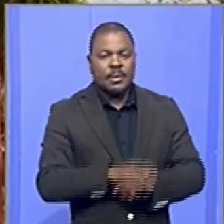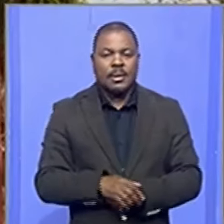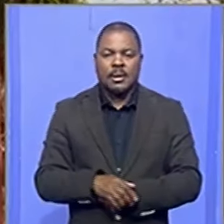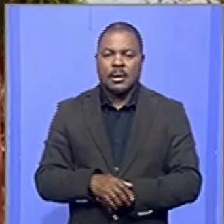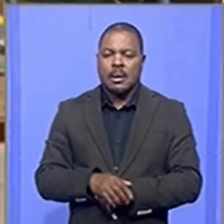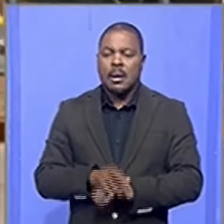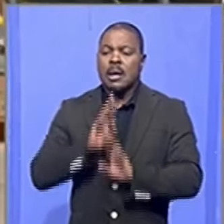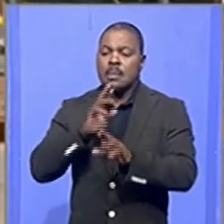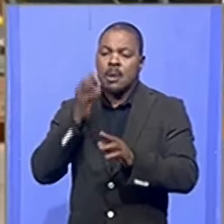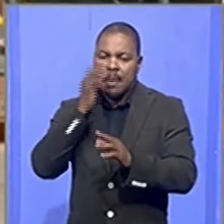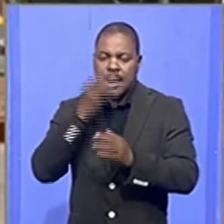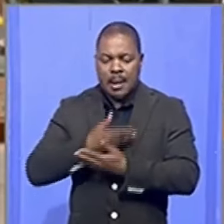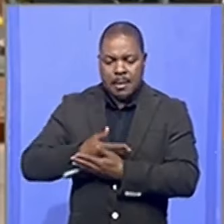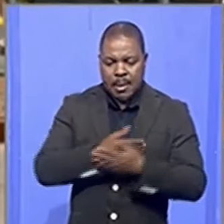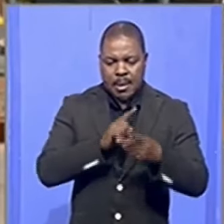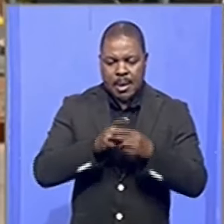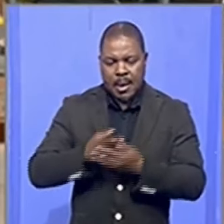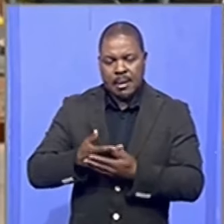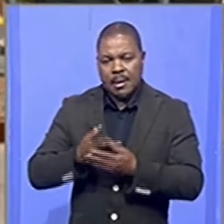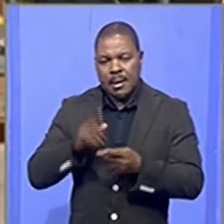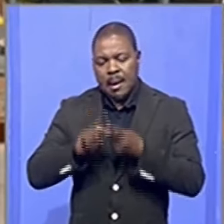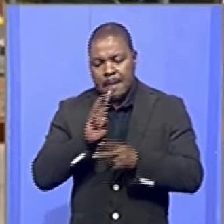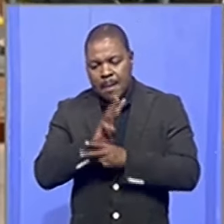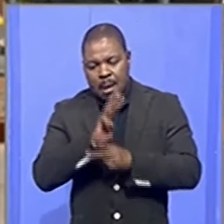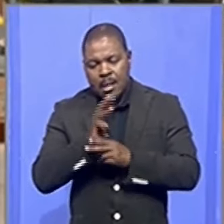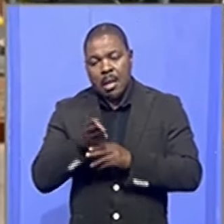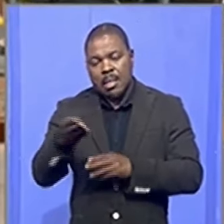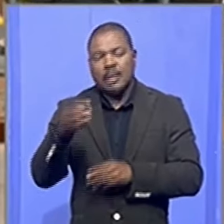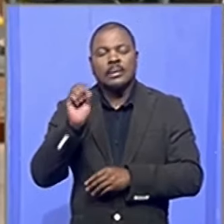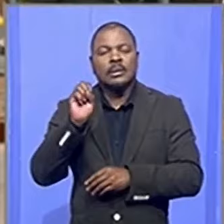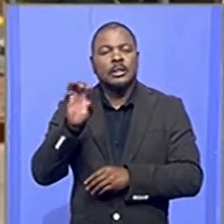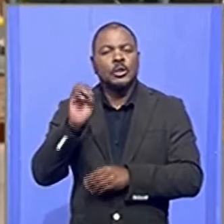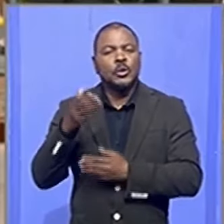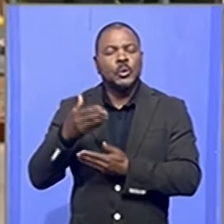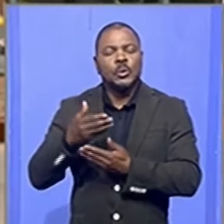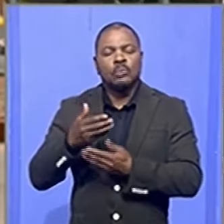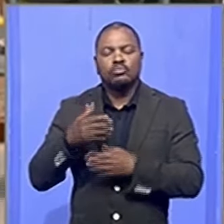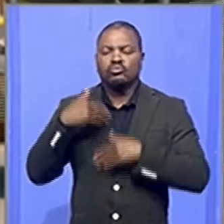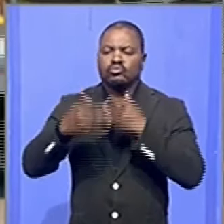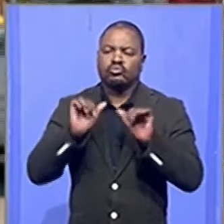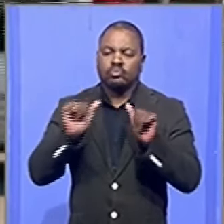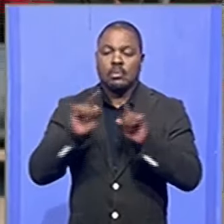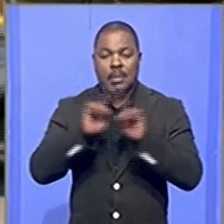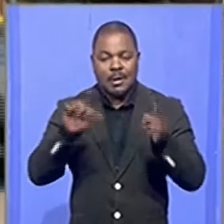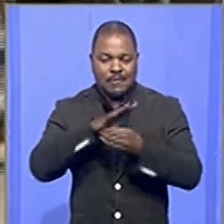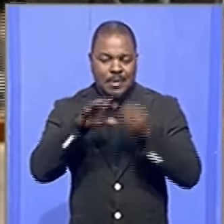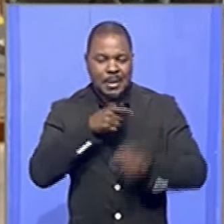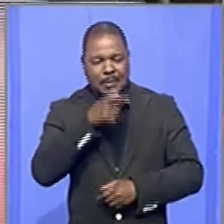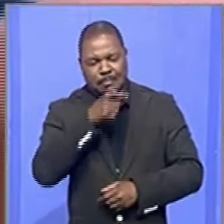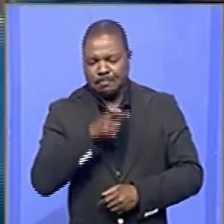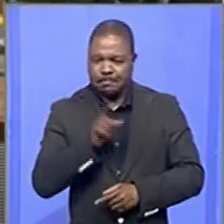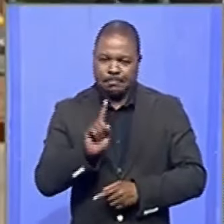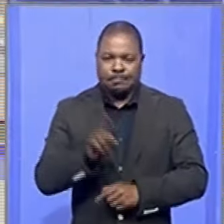leseana leo ba wela ke maruru bookelong bja sešego ba lapa ga se ba rata go ntšha maikutlo phatlalatša.